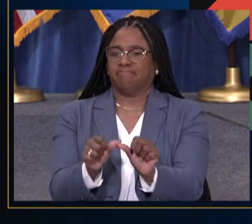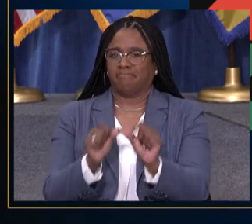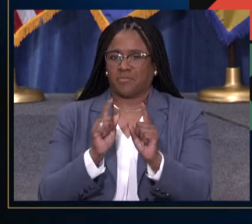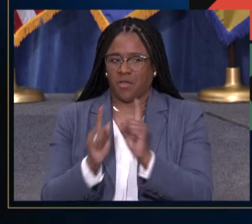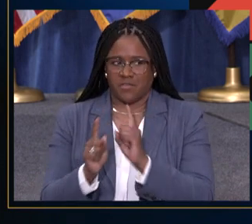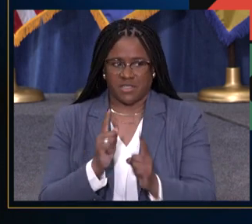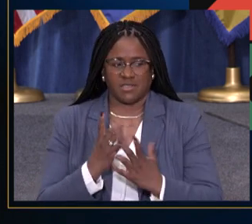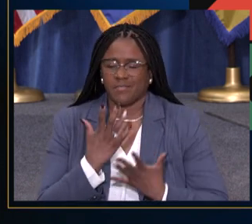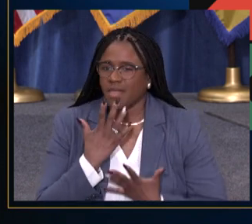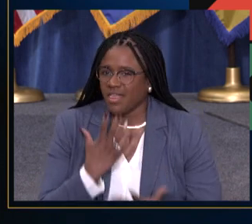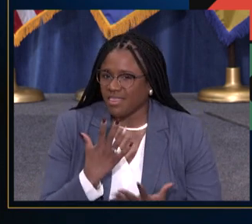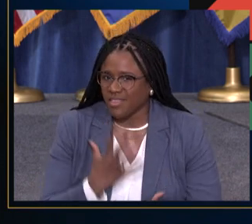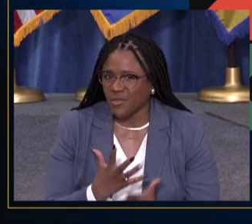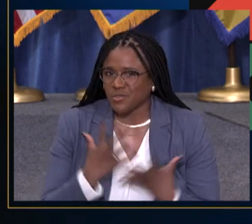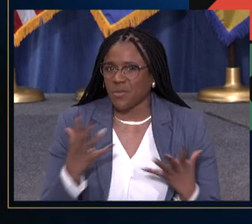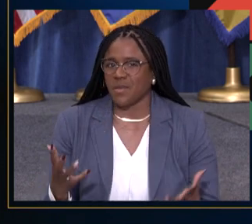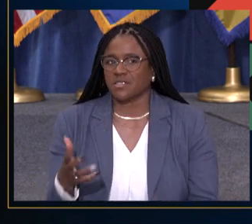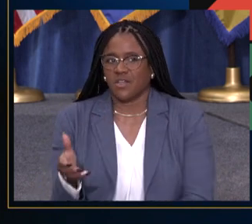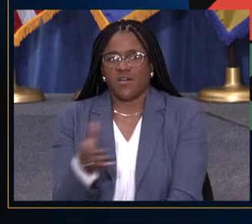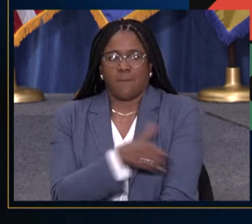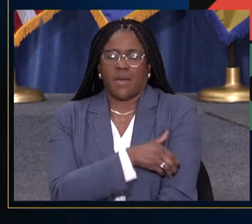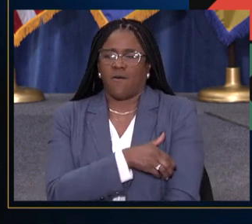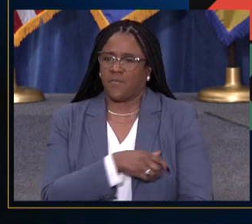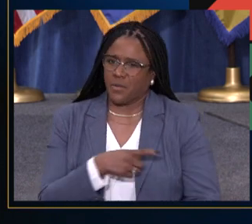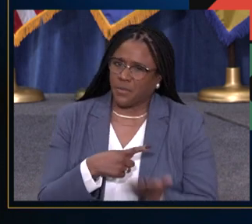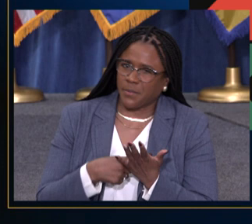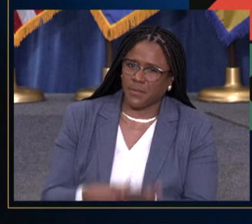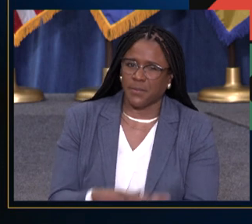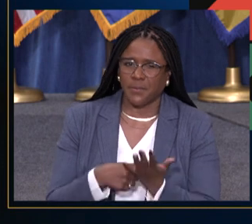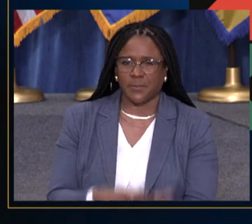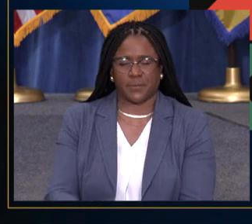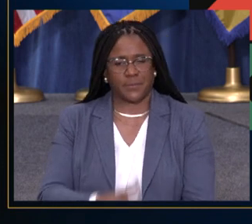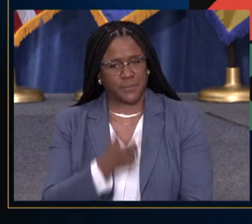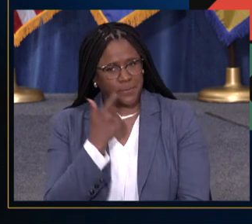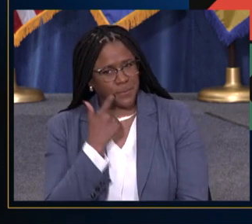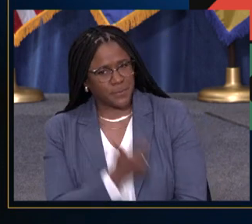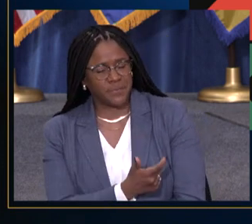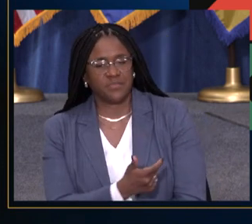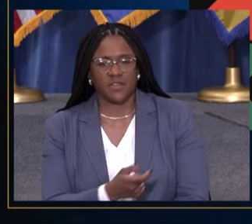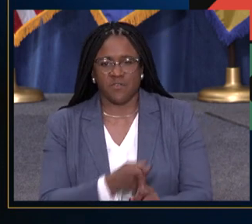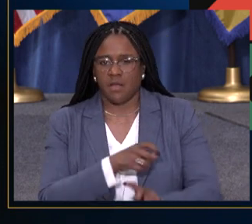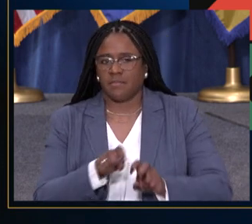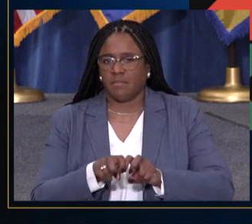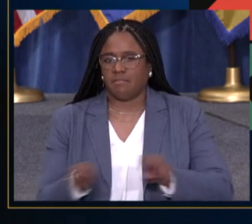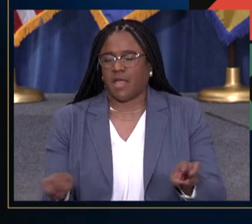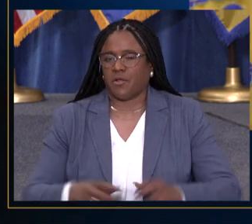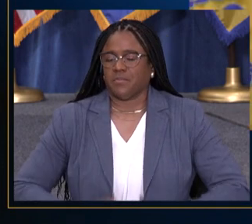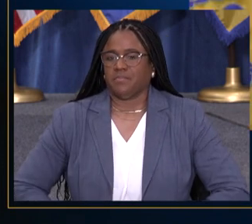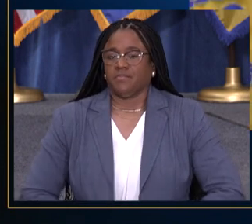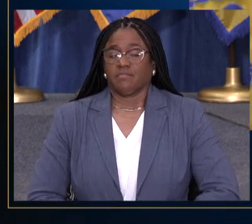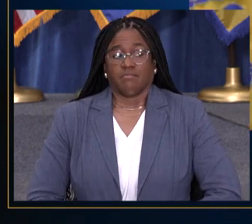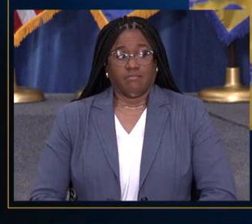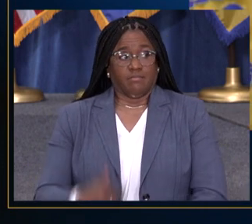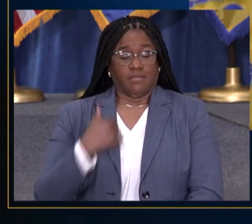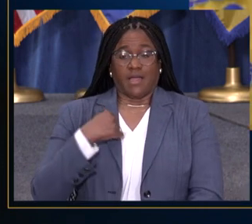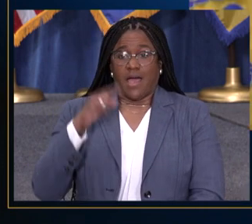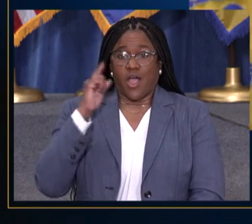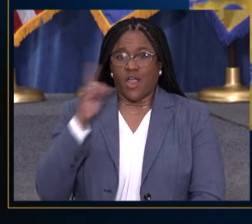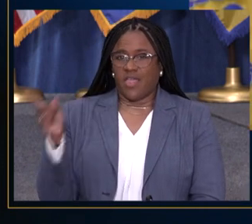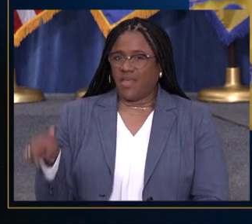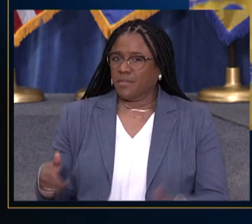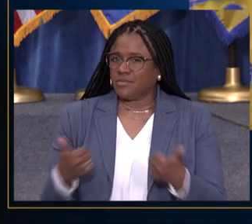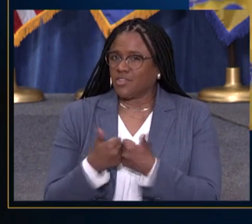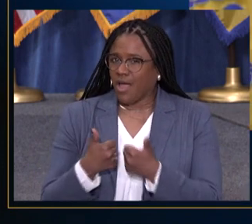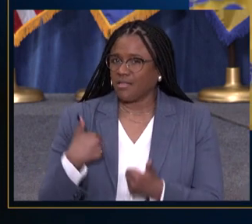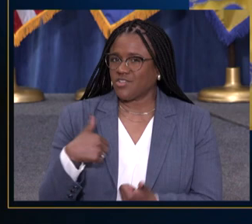thank you so much for the powerful discussion that we just had from the panel. I heard them